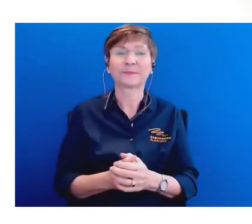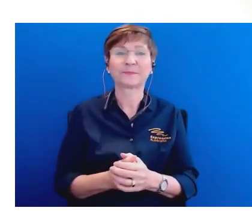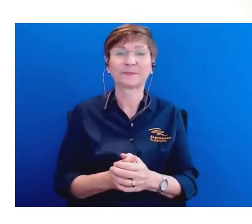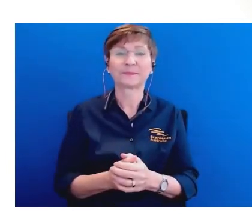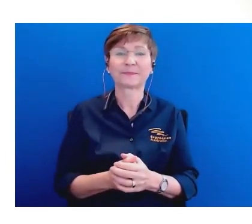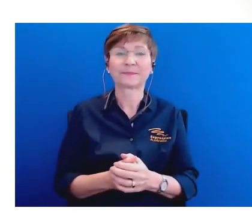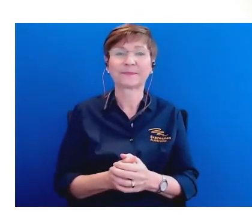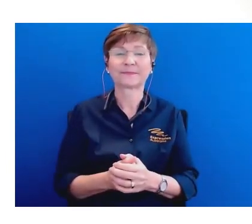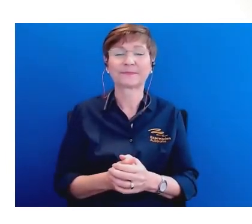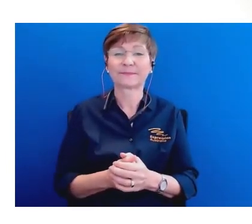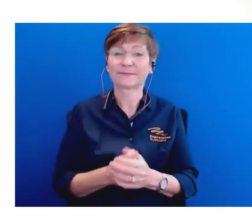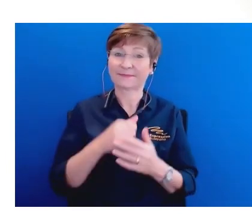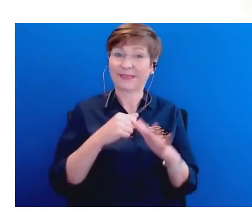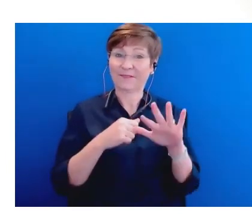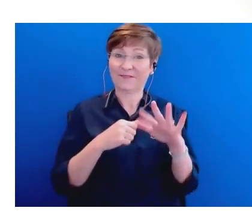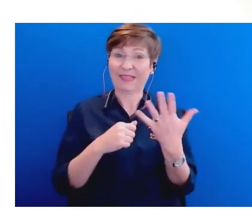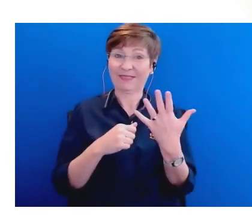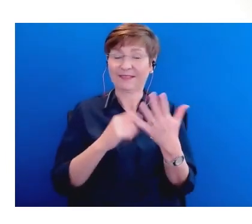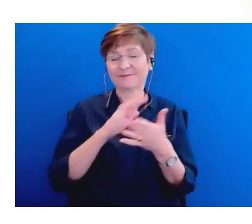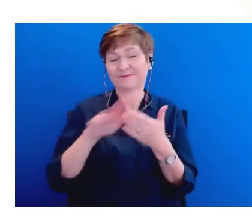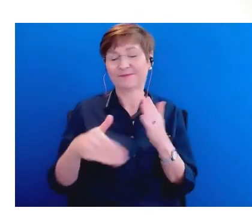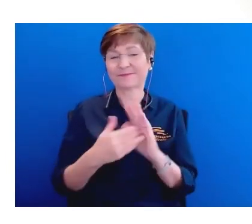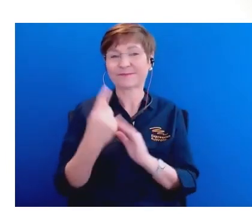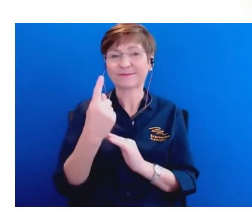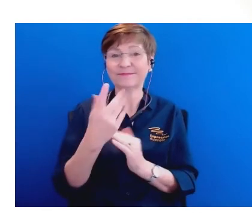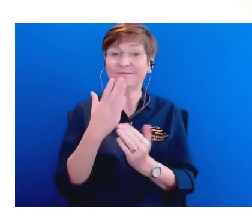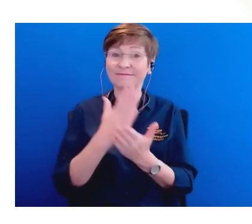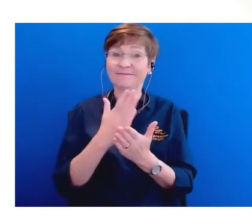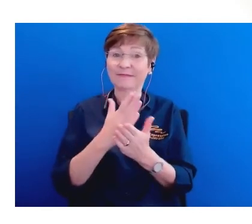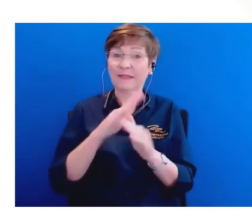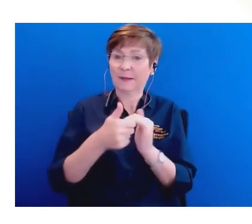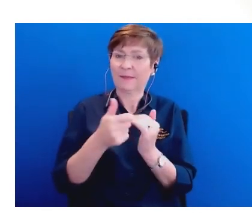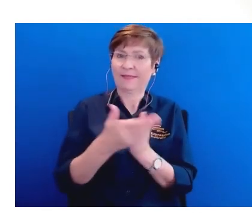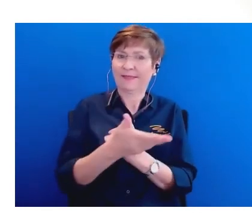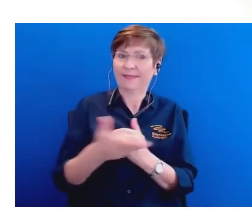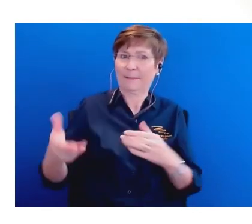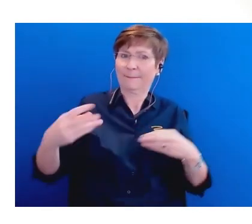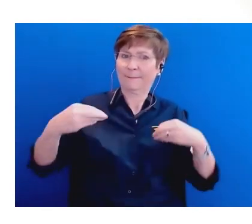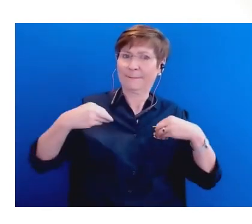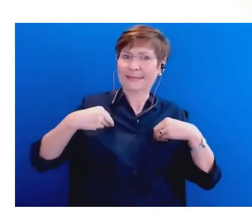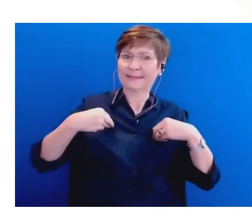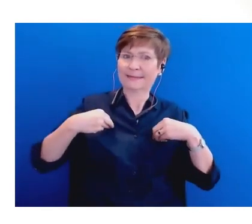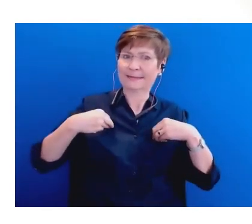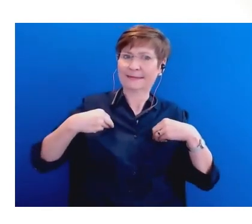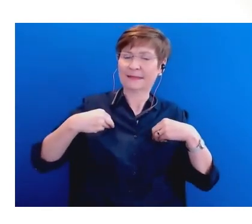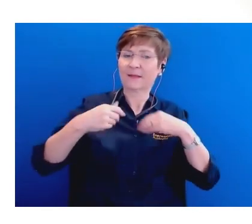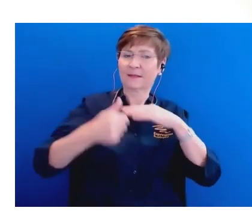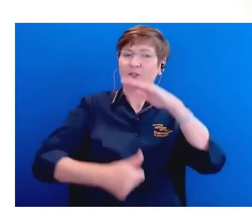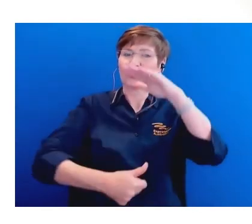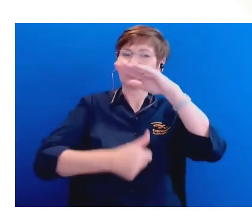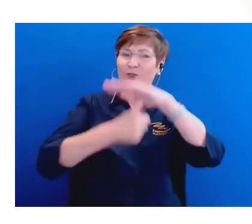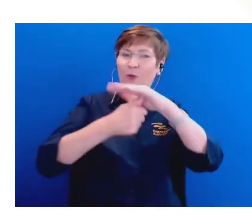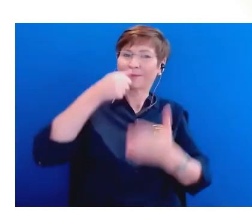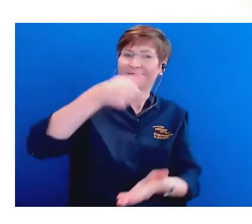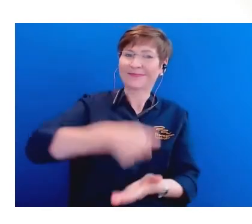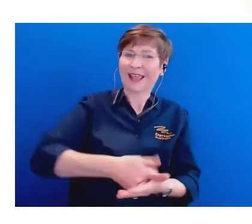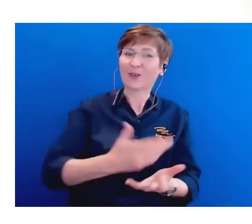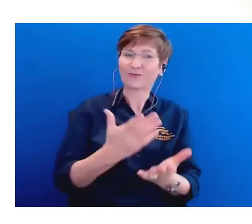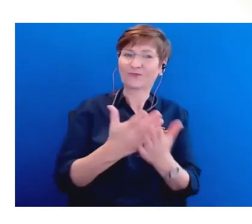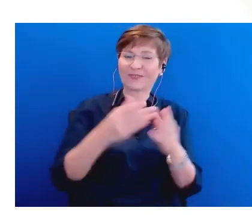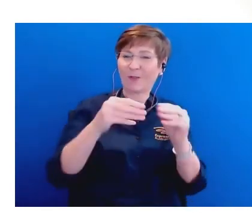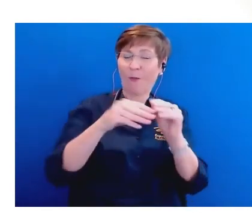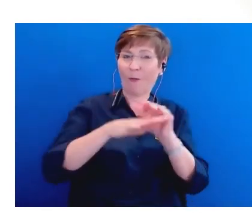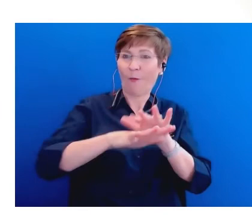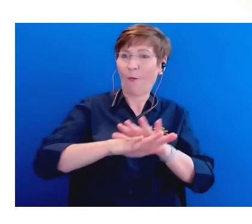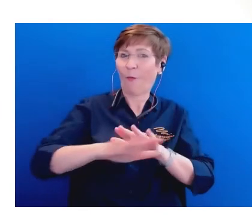And then the fifth and final tip is about implementing company-wide change. And so that's about making sure that these things become sort of